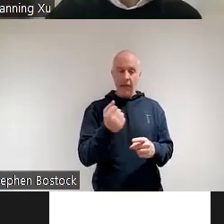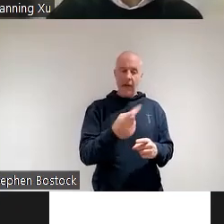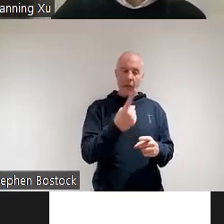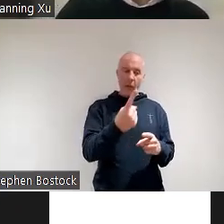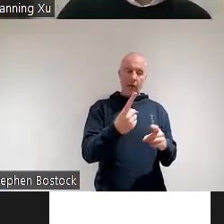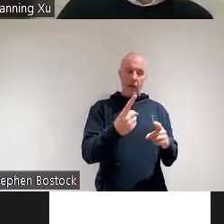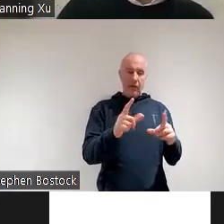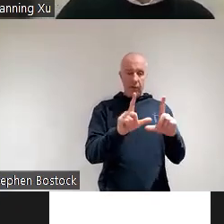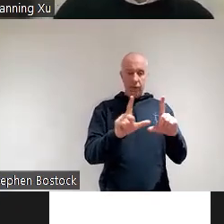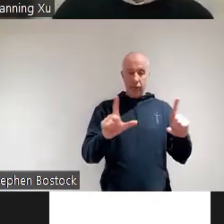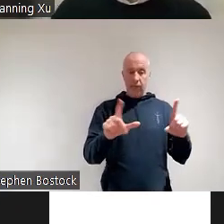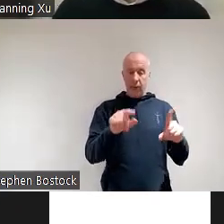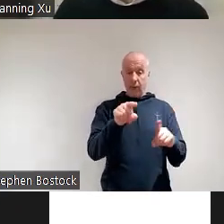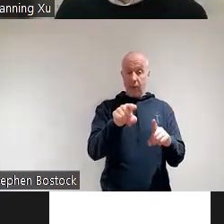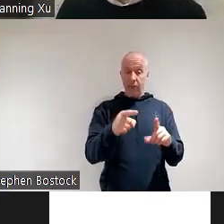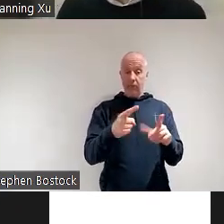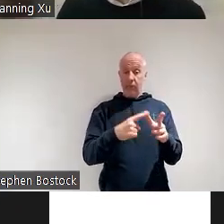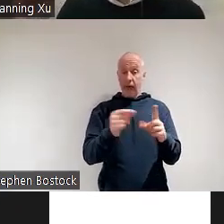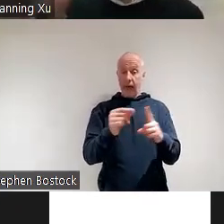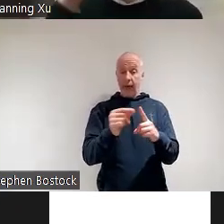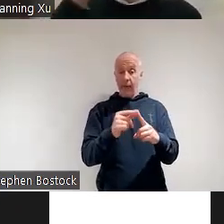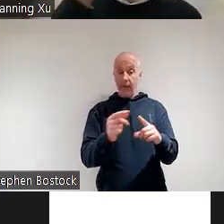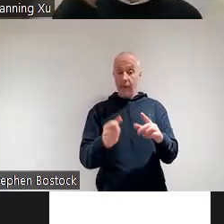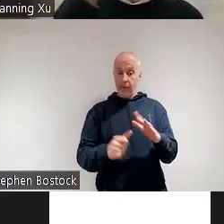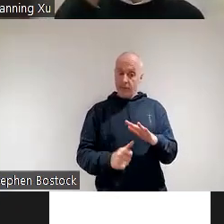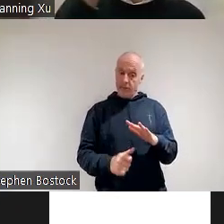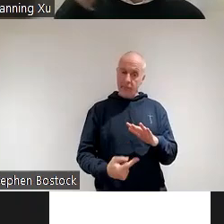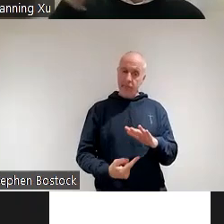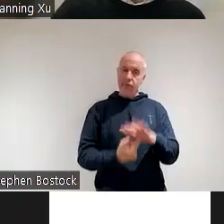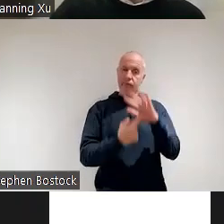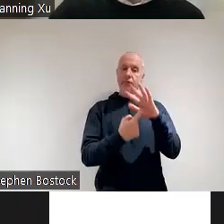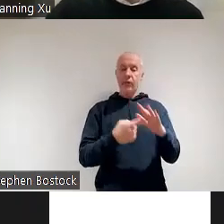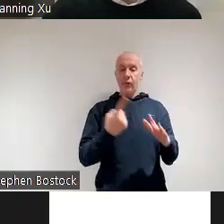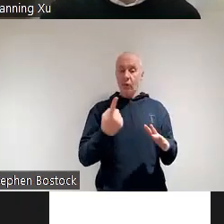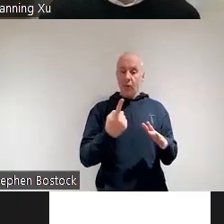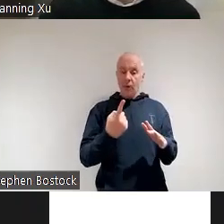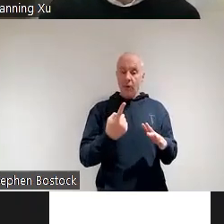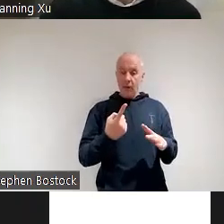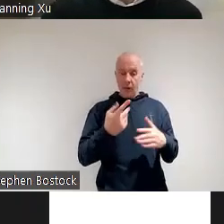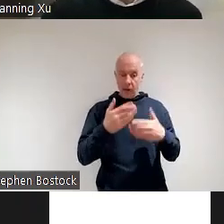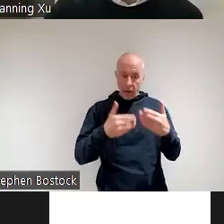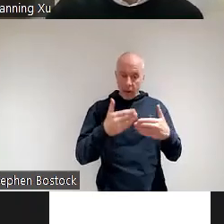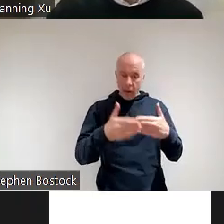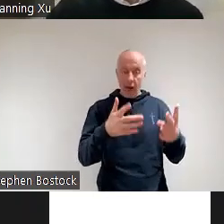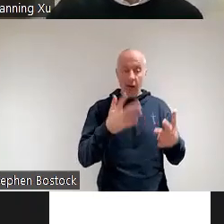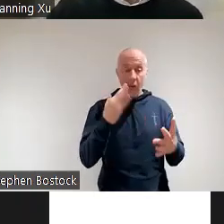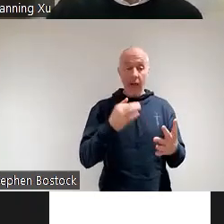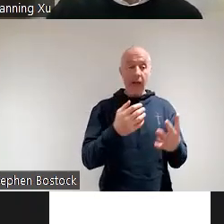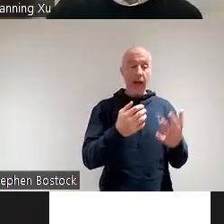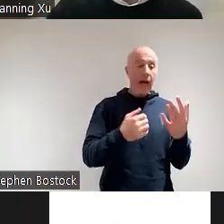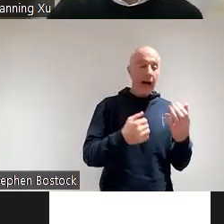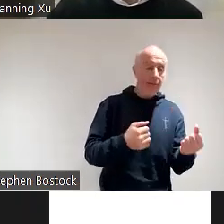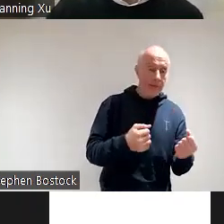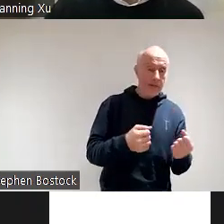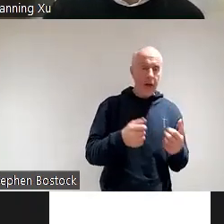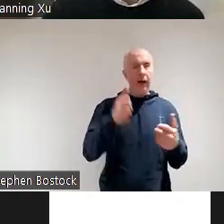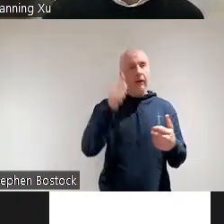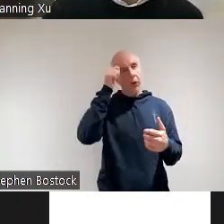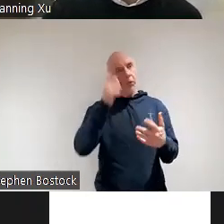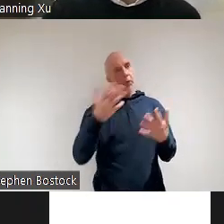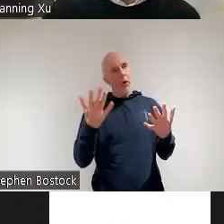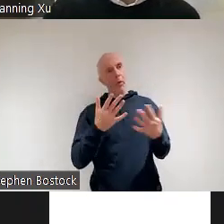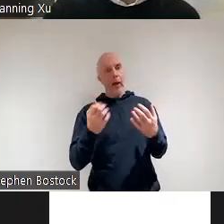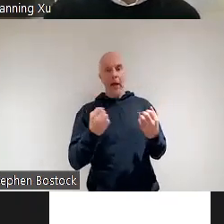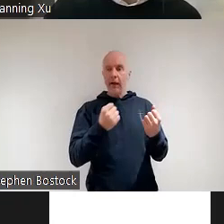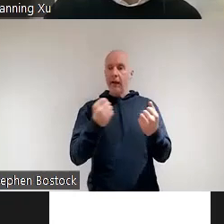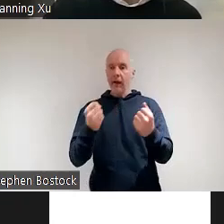very essential to accelerate the electrification, because it's only until you have this, you will find that, okay, this becomes really handy,